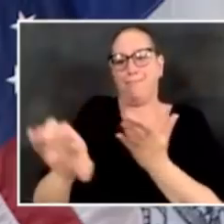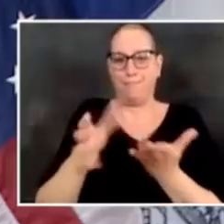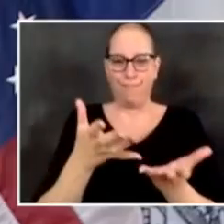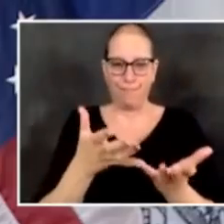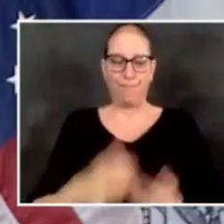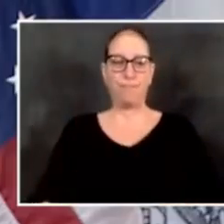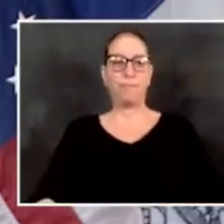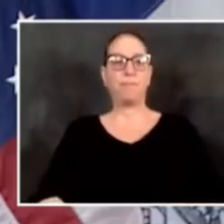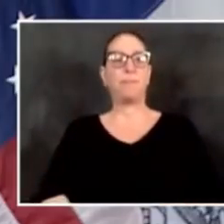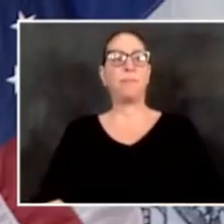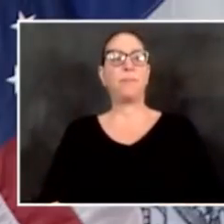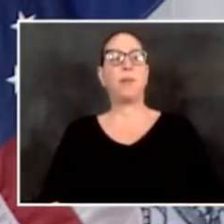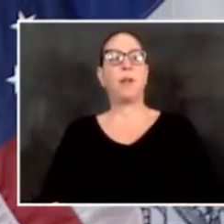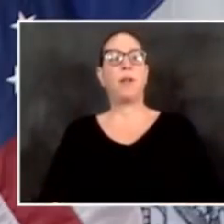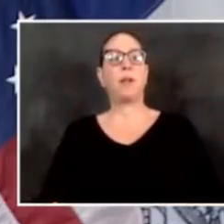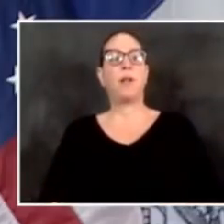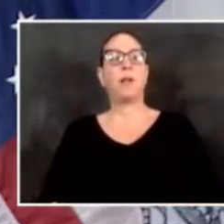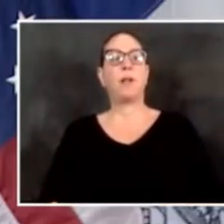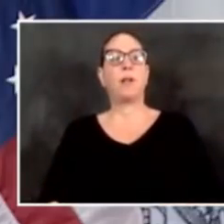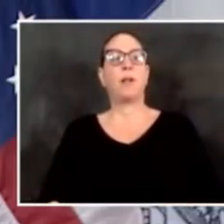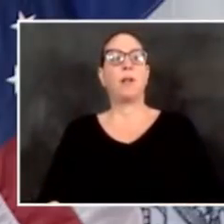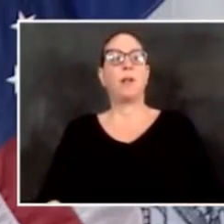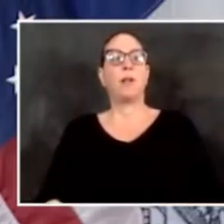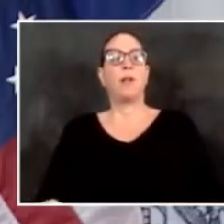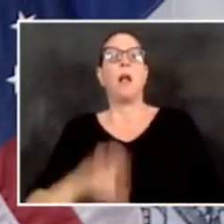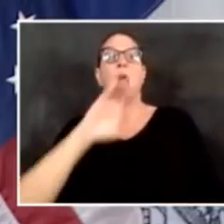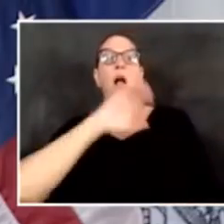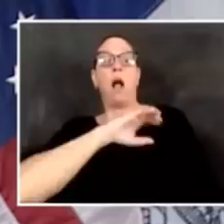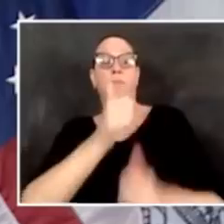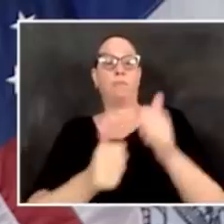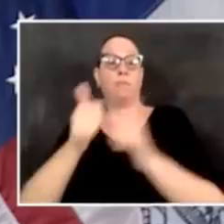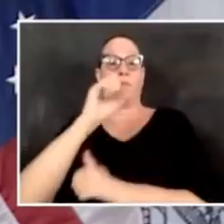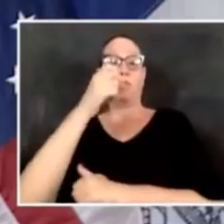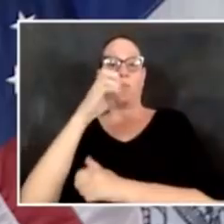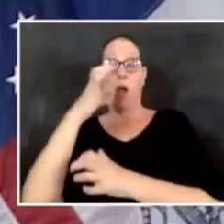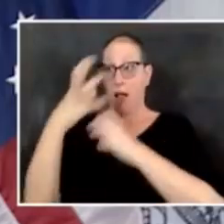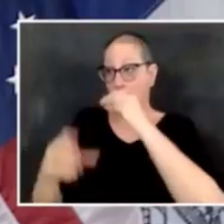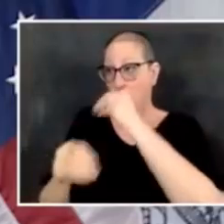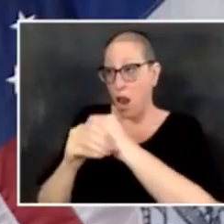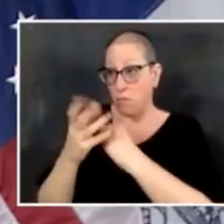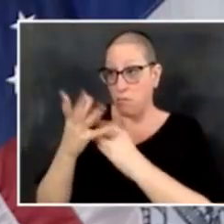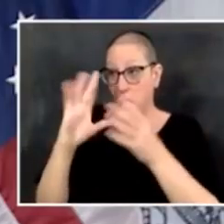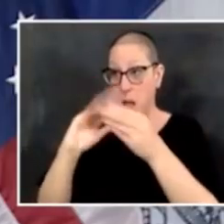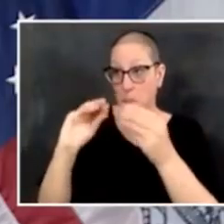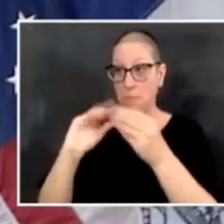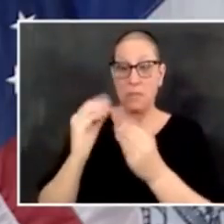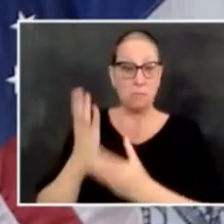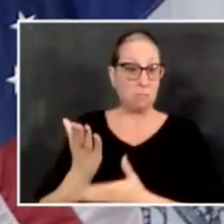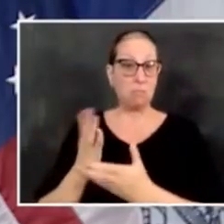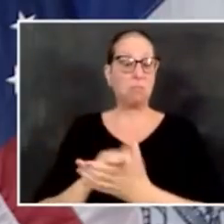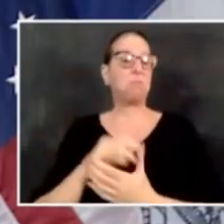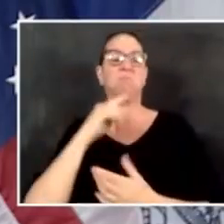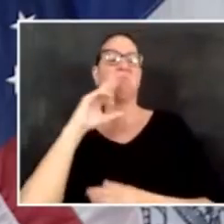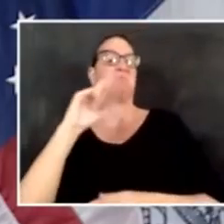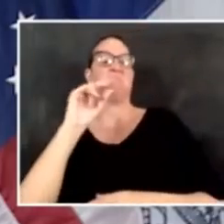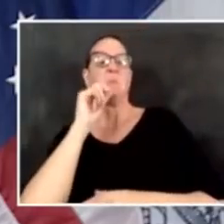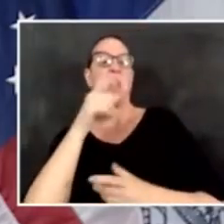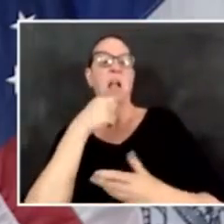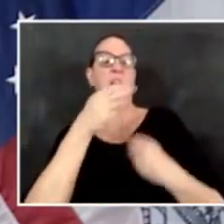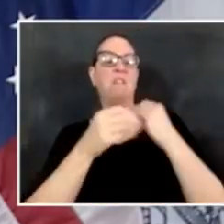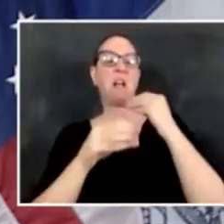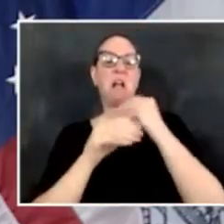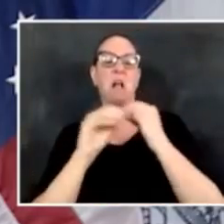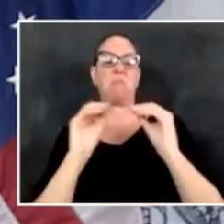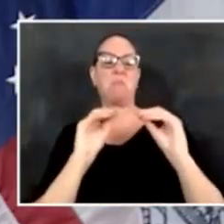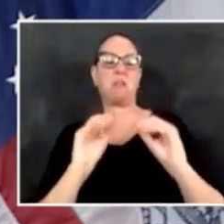Yeah, there's not too much to add to this, Mr. Mayor. It's certainly a complicated issue. I could tell you that from the police